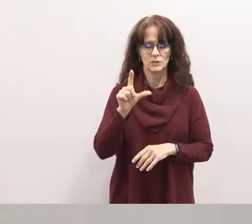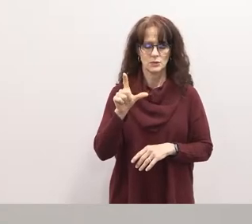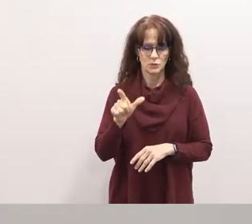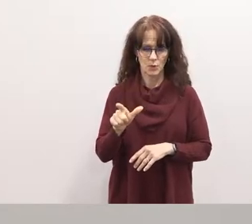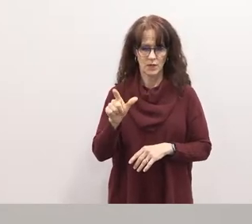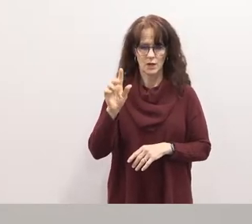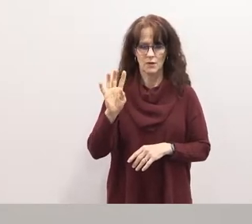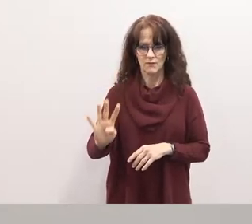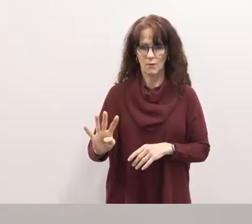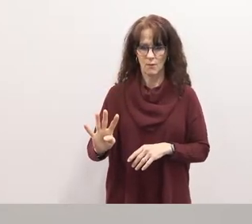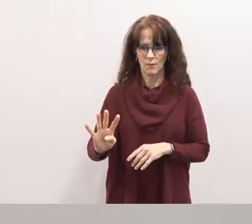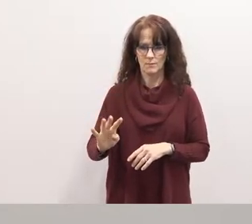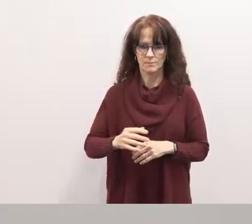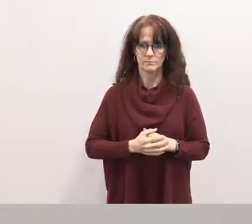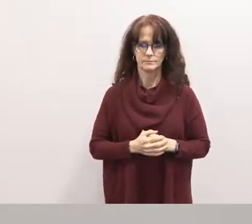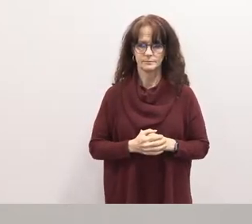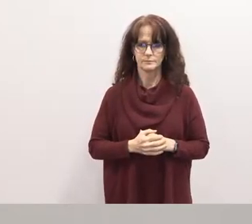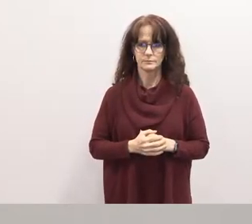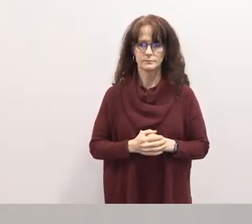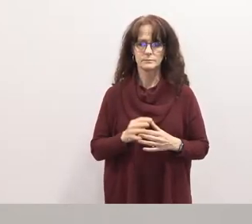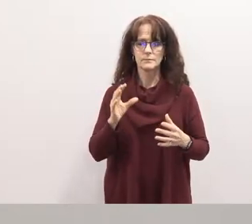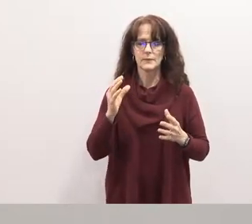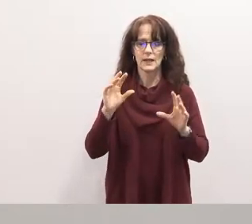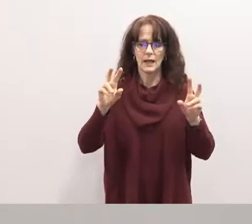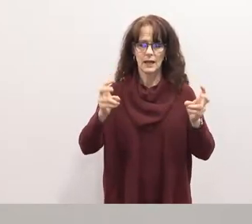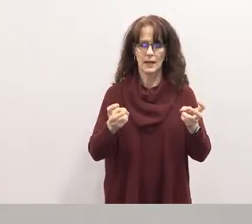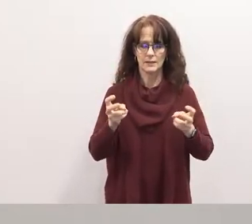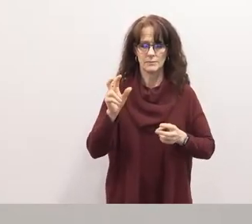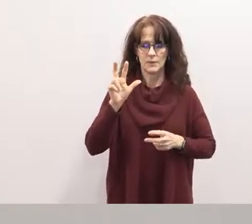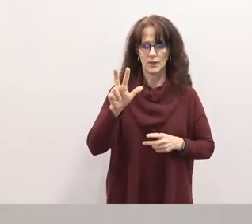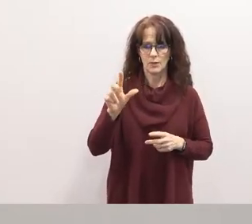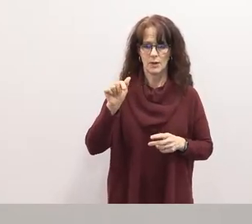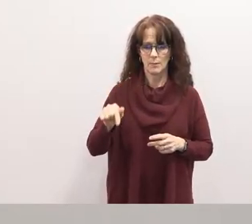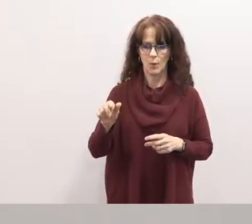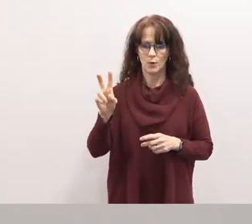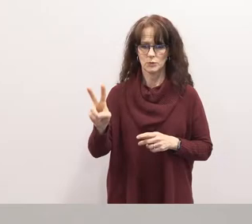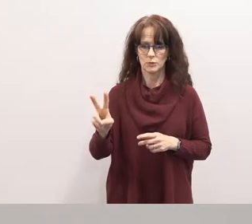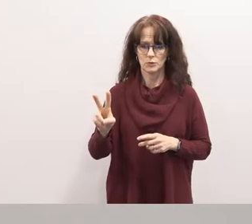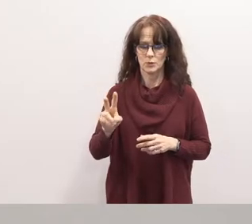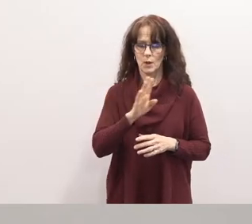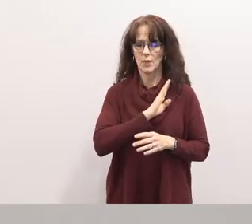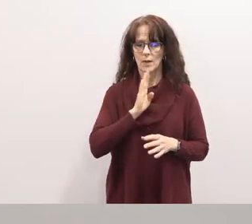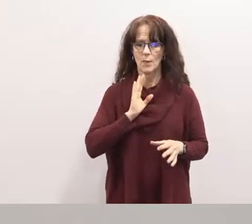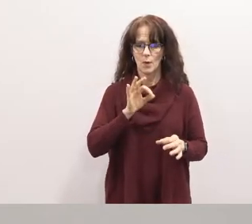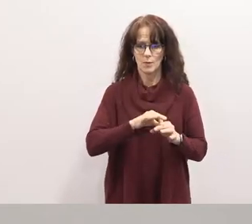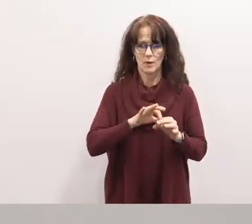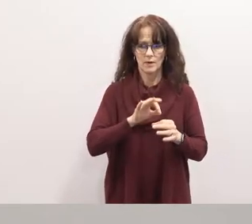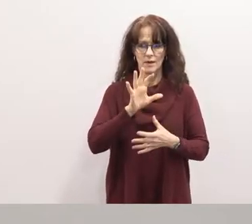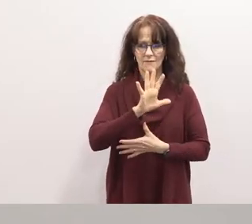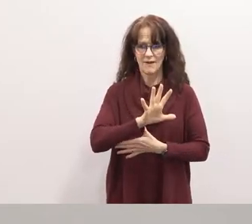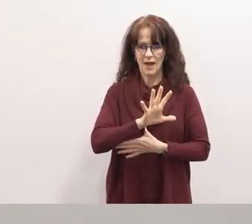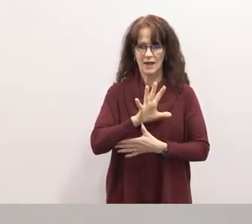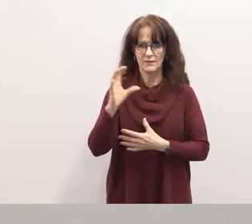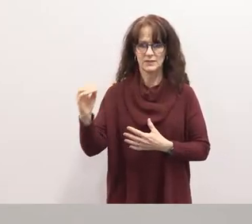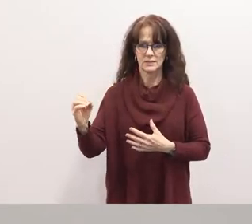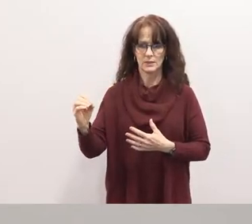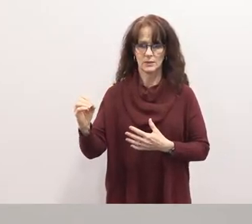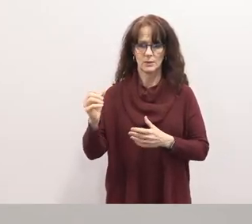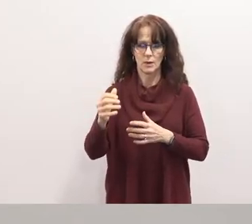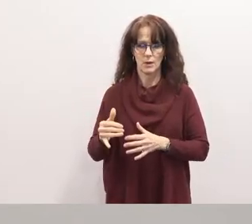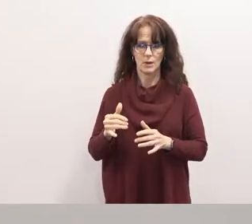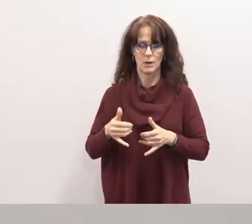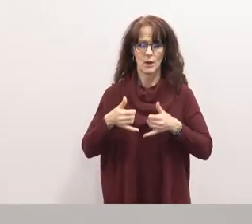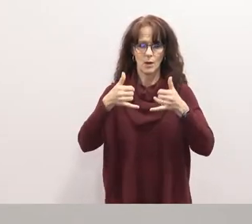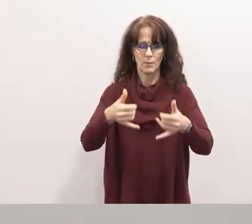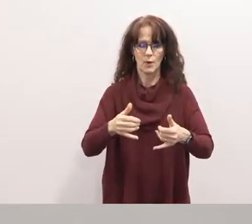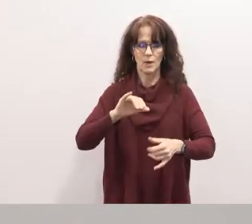2024. Regarding item 3.2, the board voted 5-0 to appoint Jeff Wood,